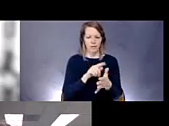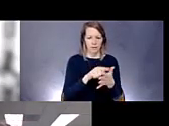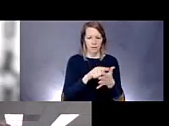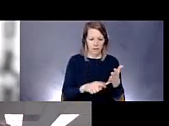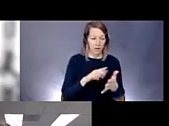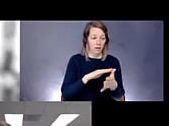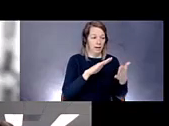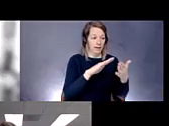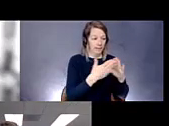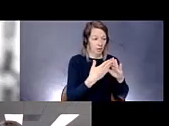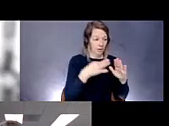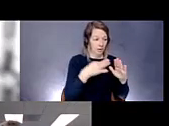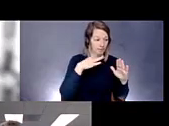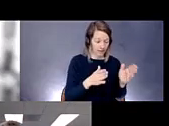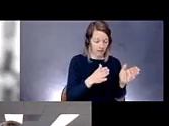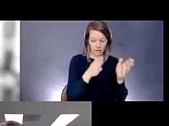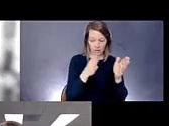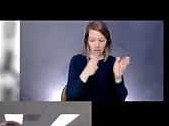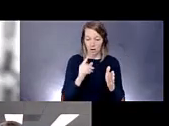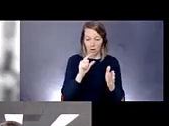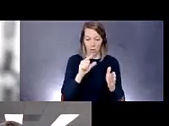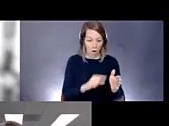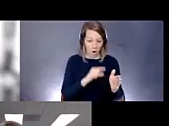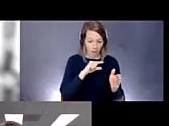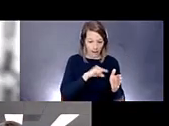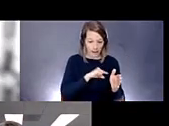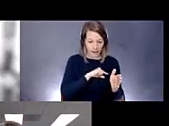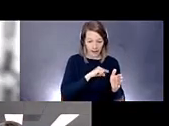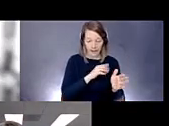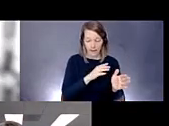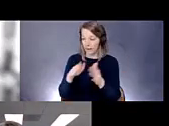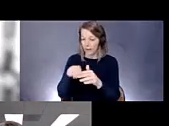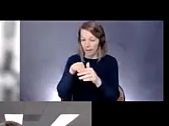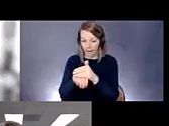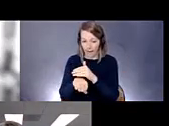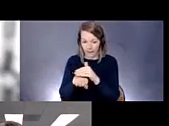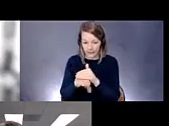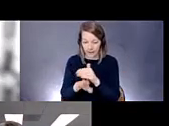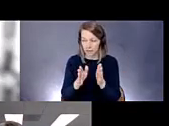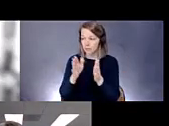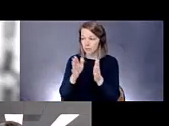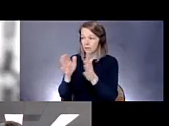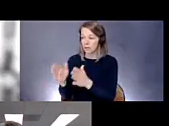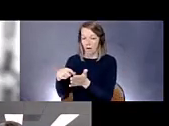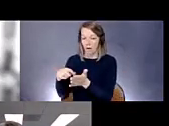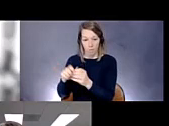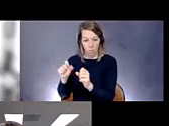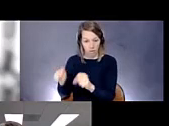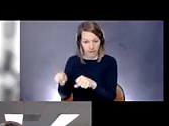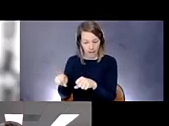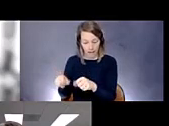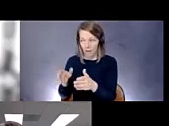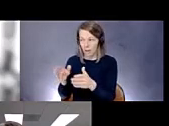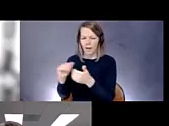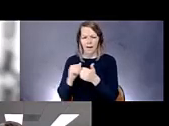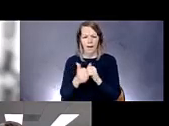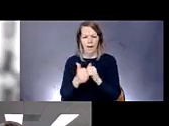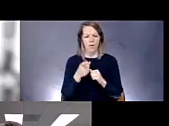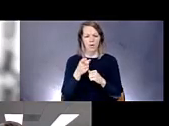community benefit. We've talked about quality. We've talked about access. We've affordability. How do